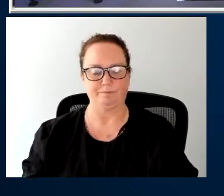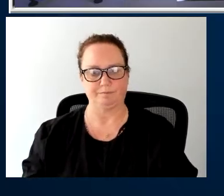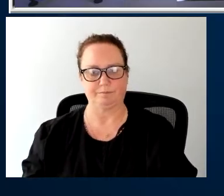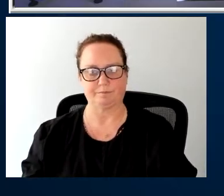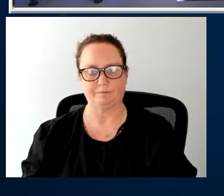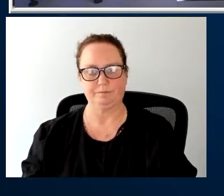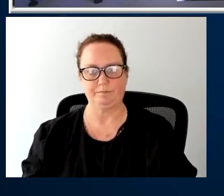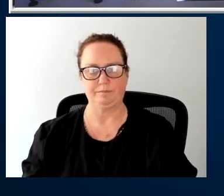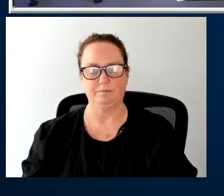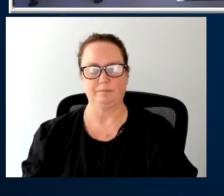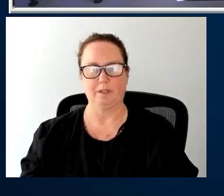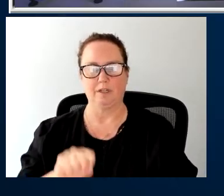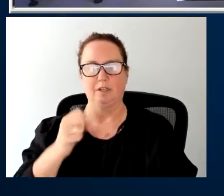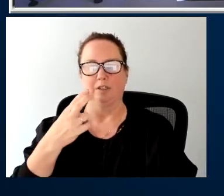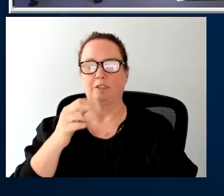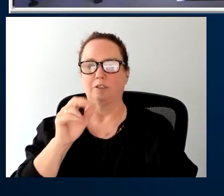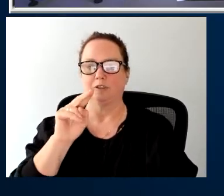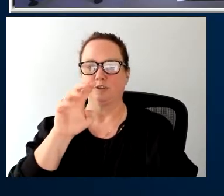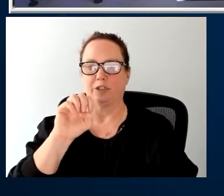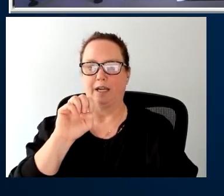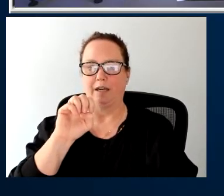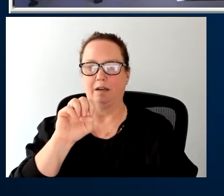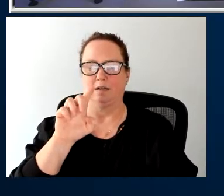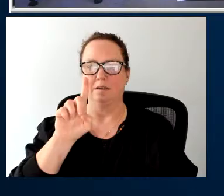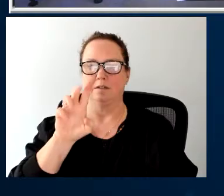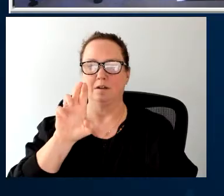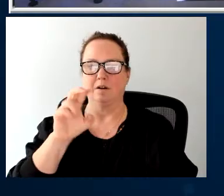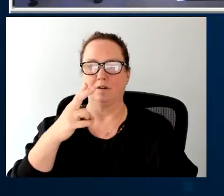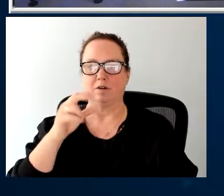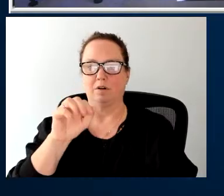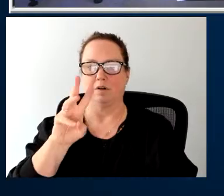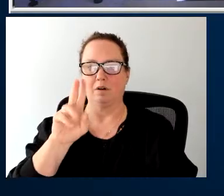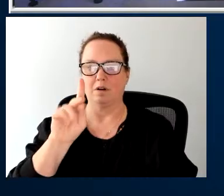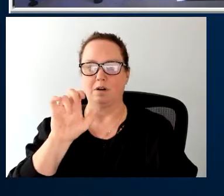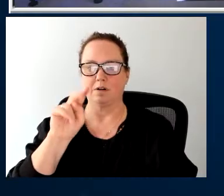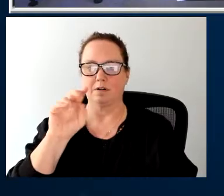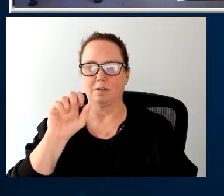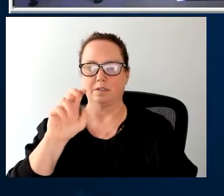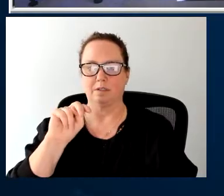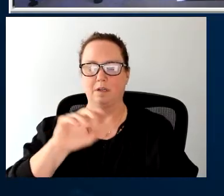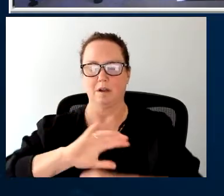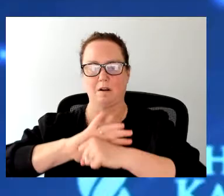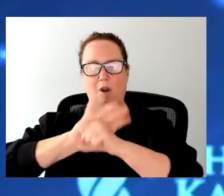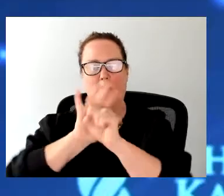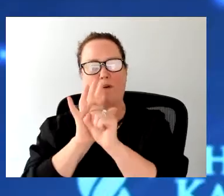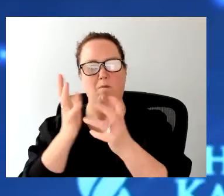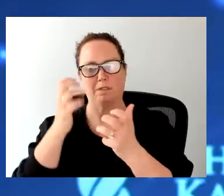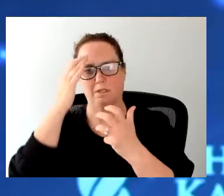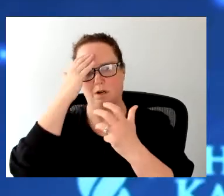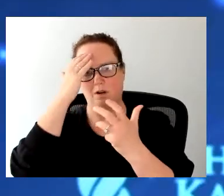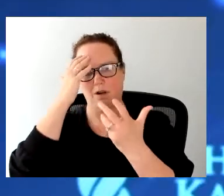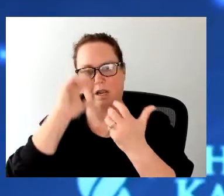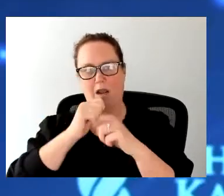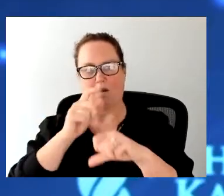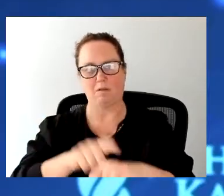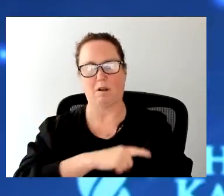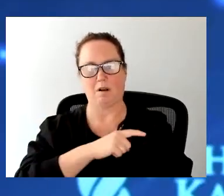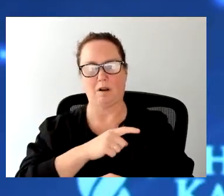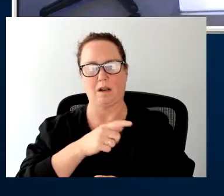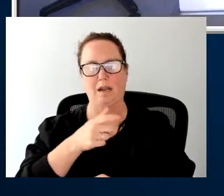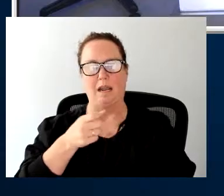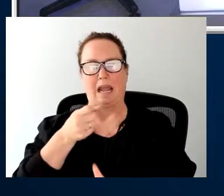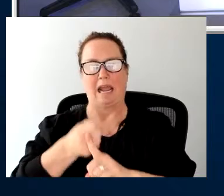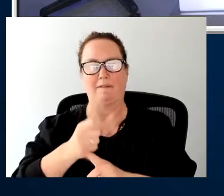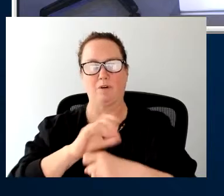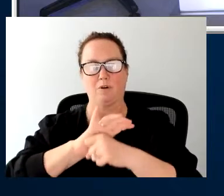Gene Reardon has a question for Dr. Hawkinson. Gene has a question about COVID. He wants to know, how long after you have COVID should